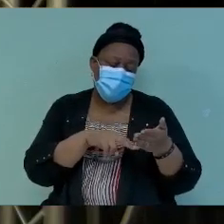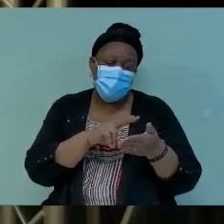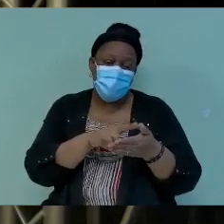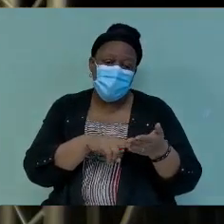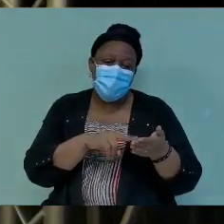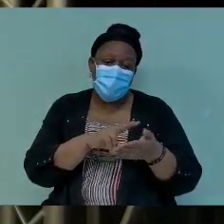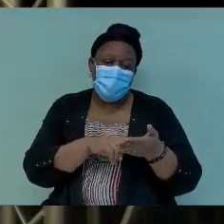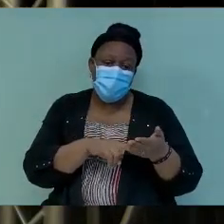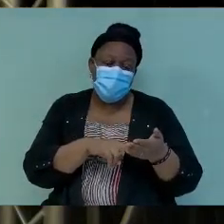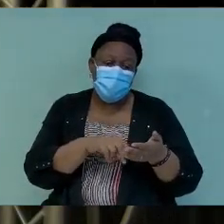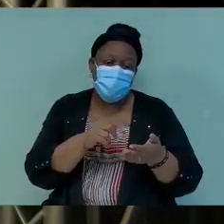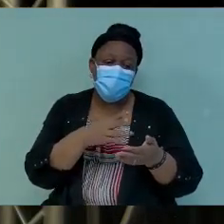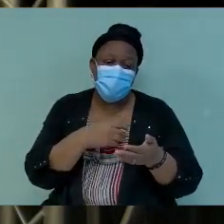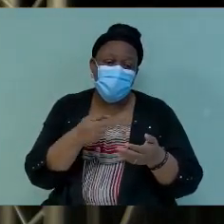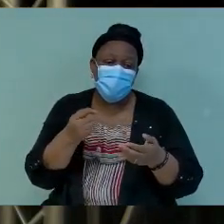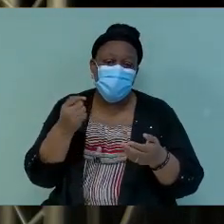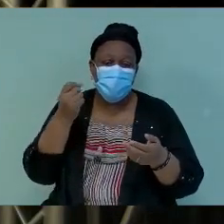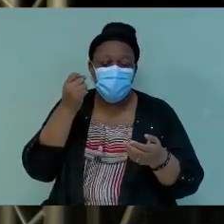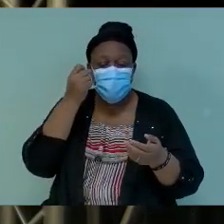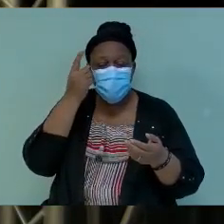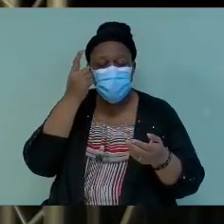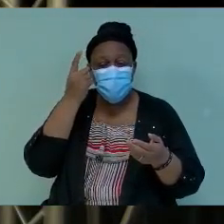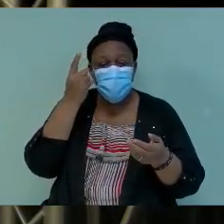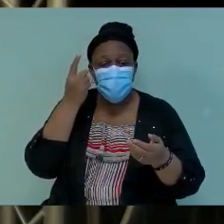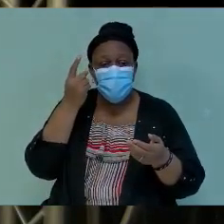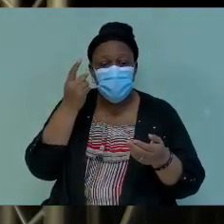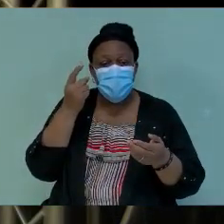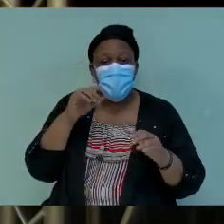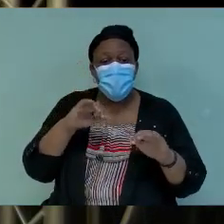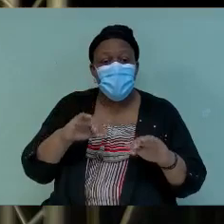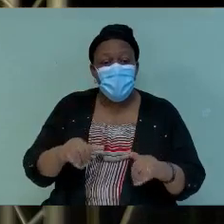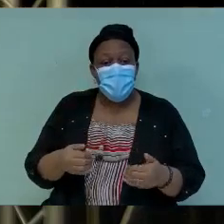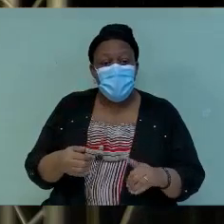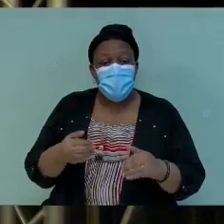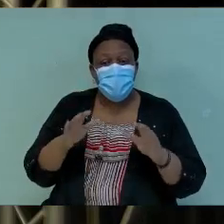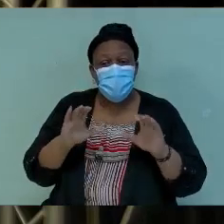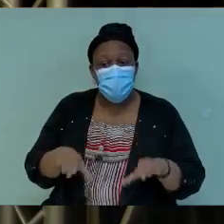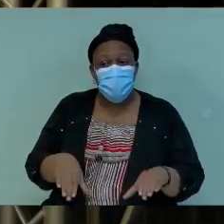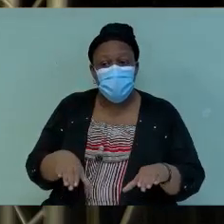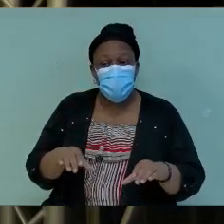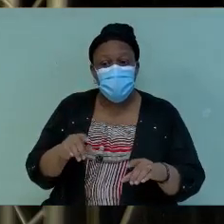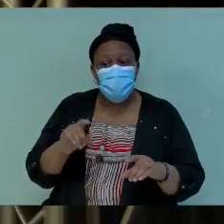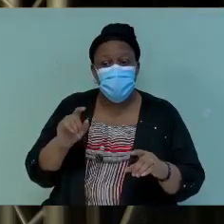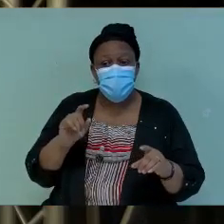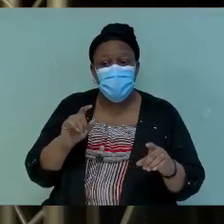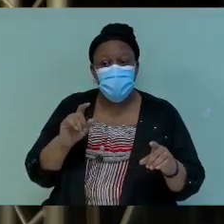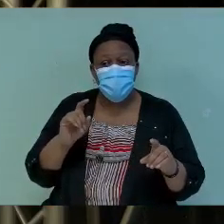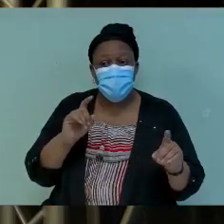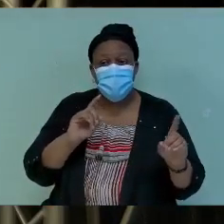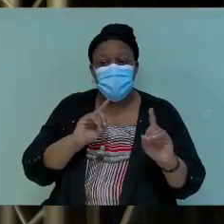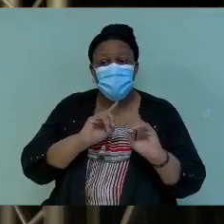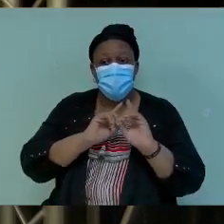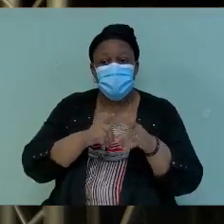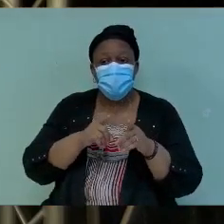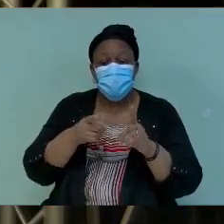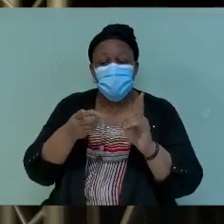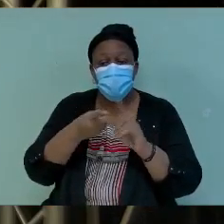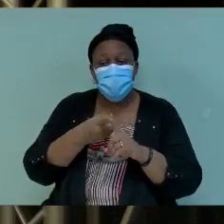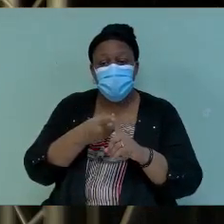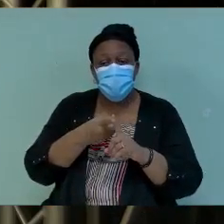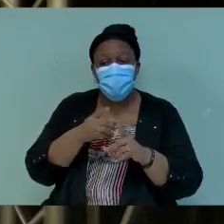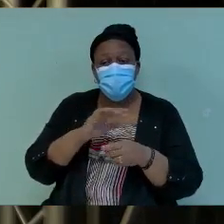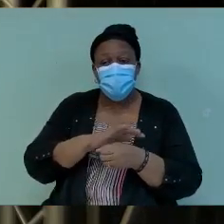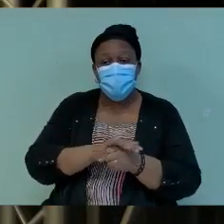articles, enhance their awareness of the varying responses to this pandemic, and gain insight